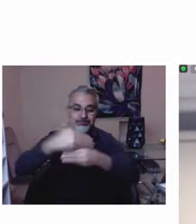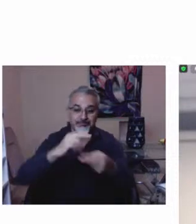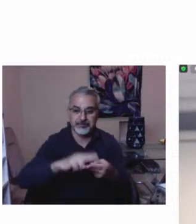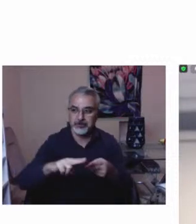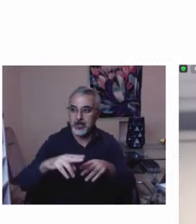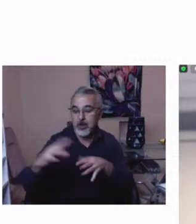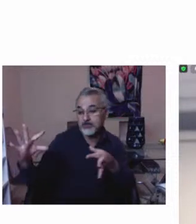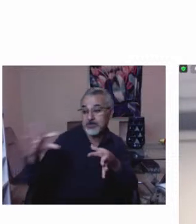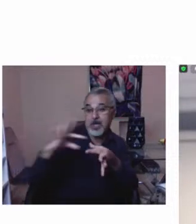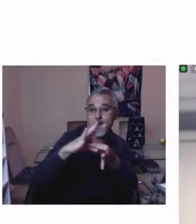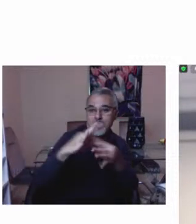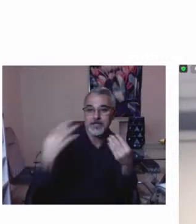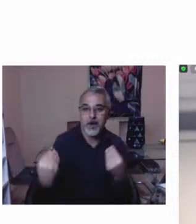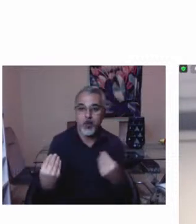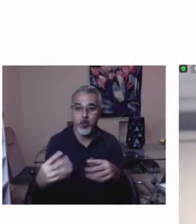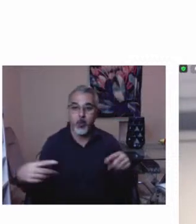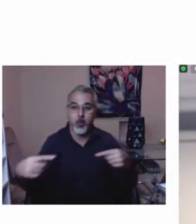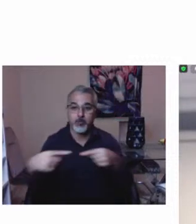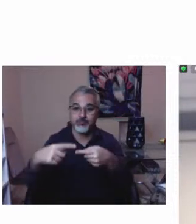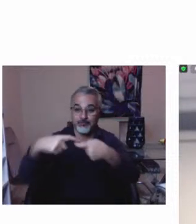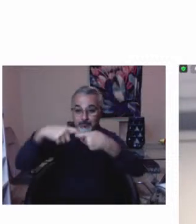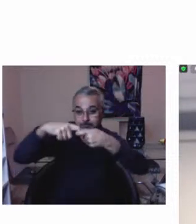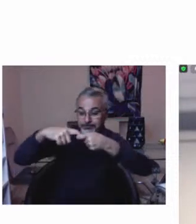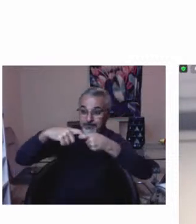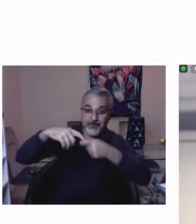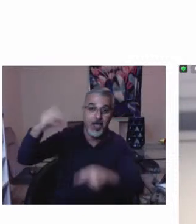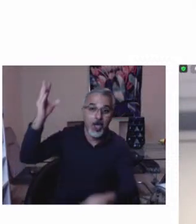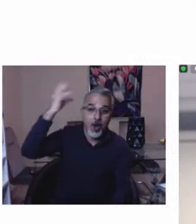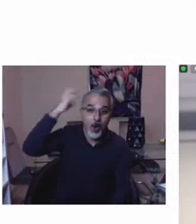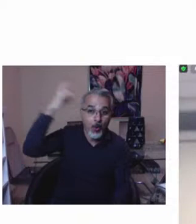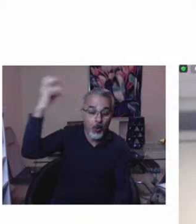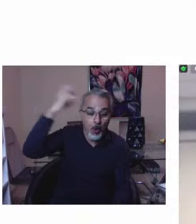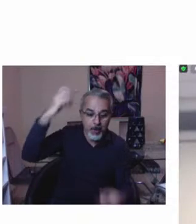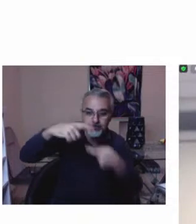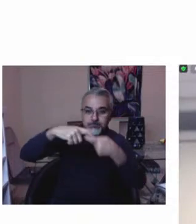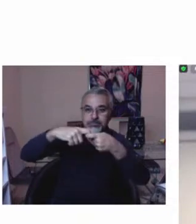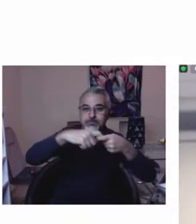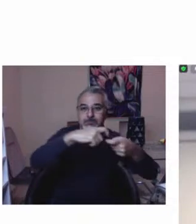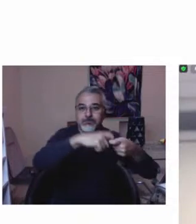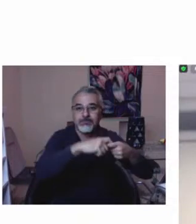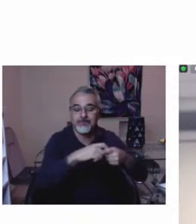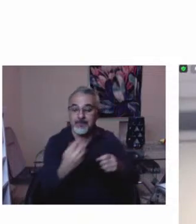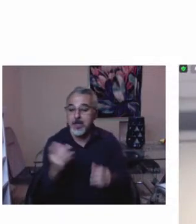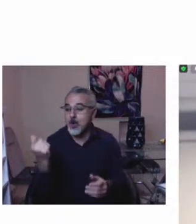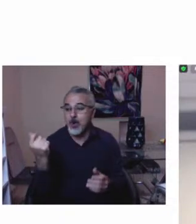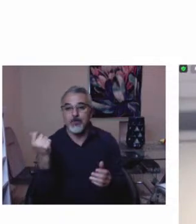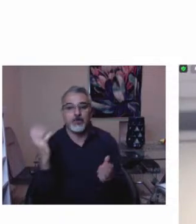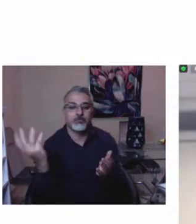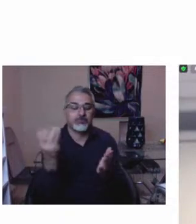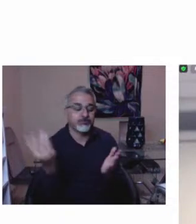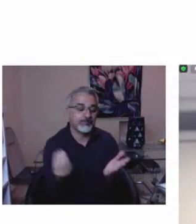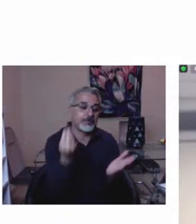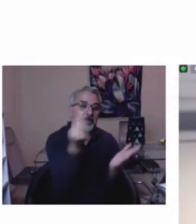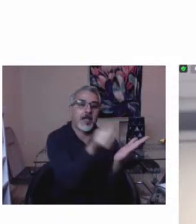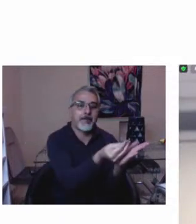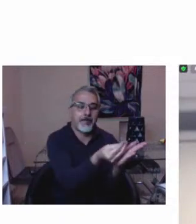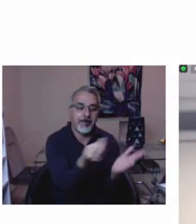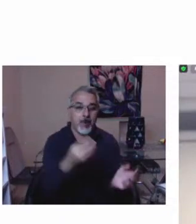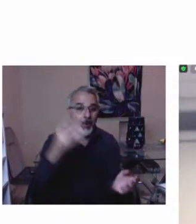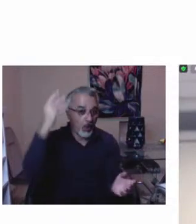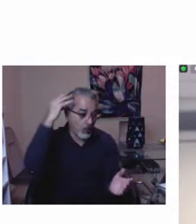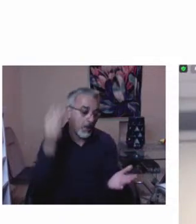peace builders must be linked with governments. They need to be connected with the governments, and they need a financial support if they want